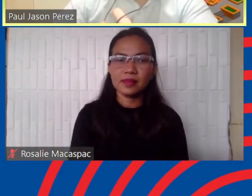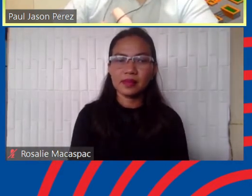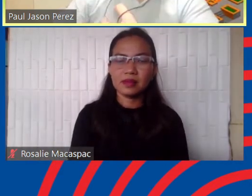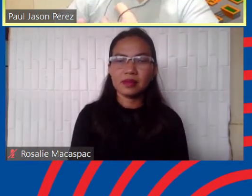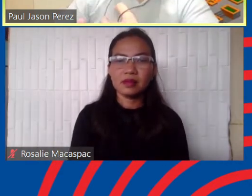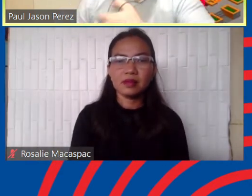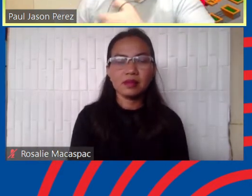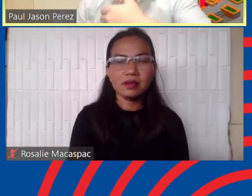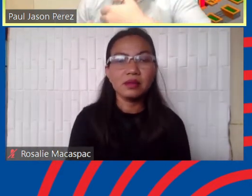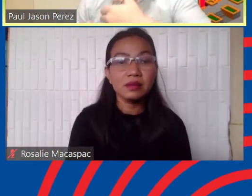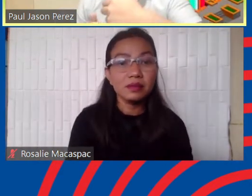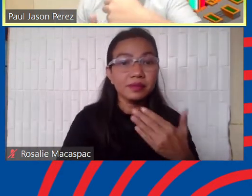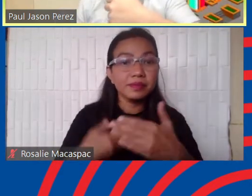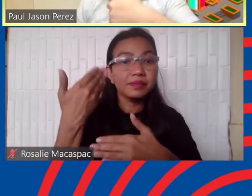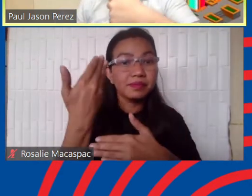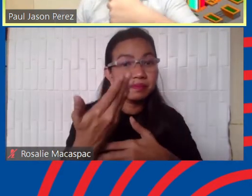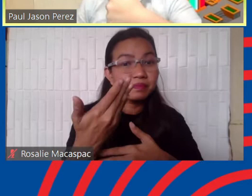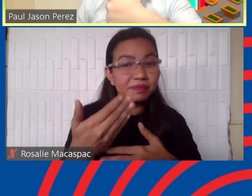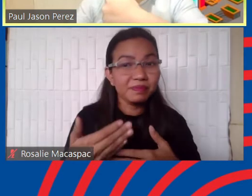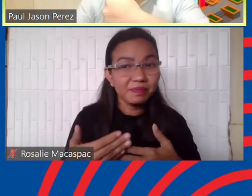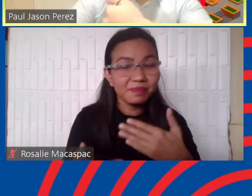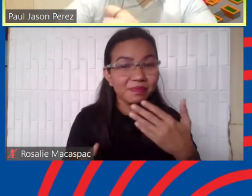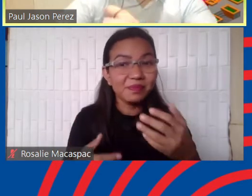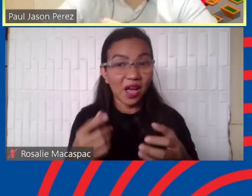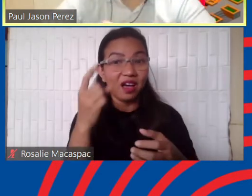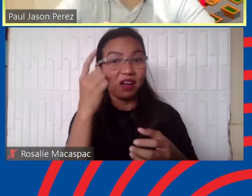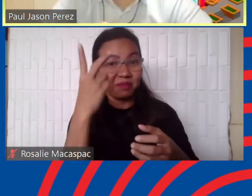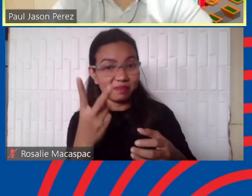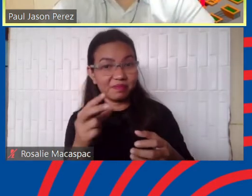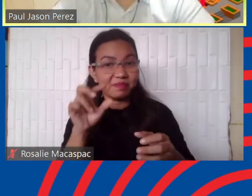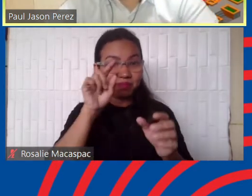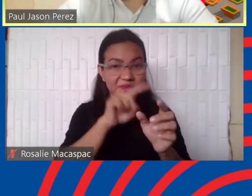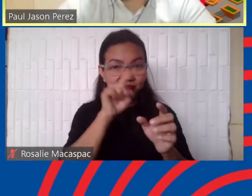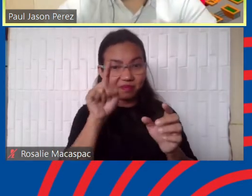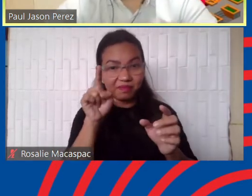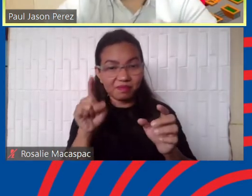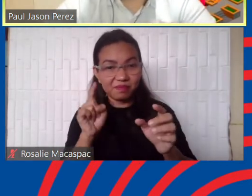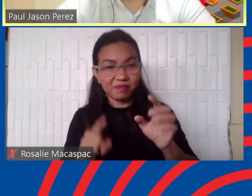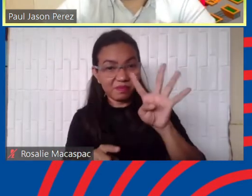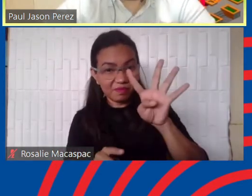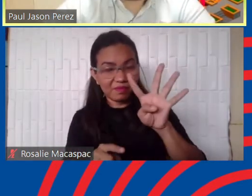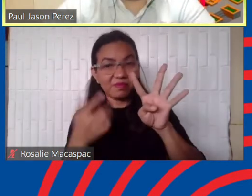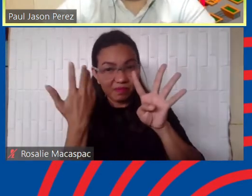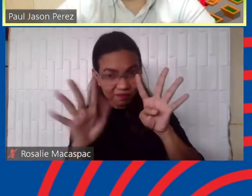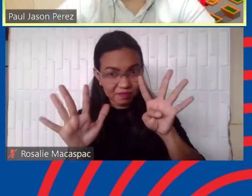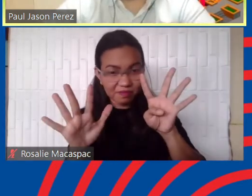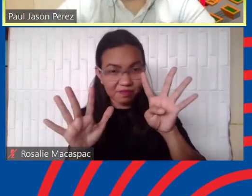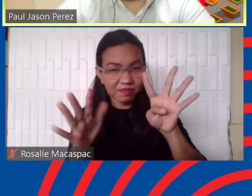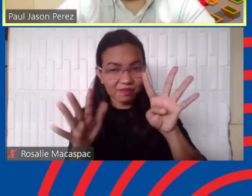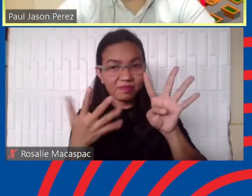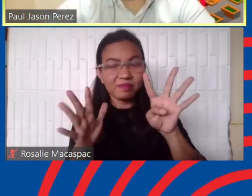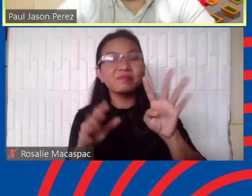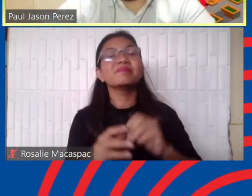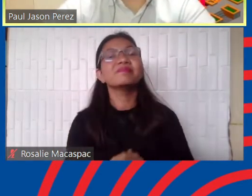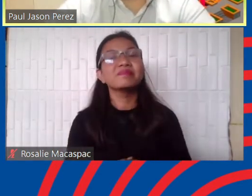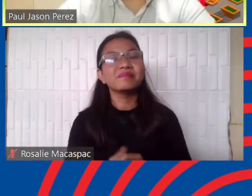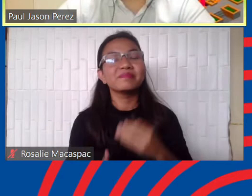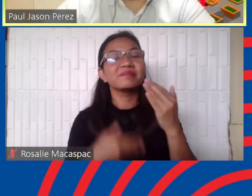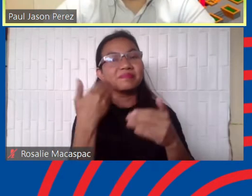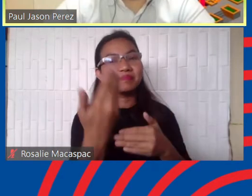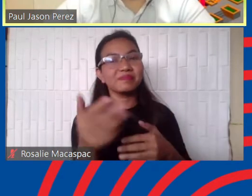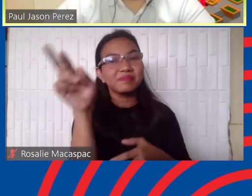Okay, so we're more than halfway sa ating uh, research data